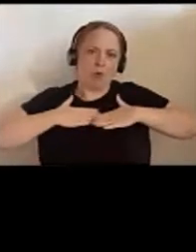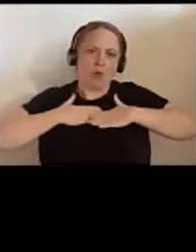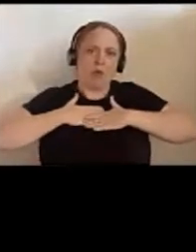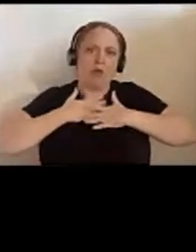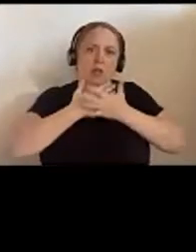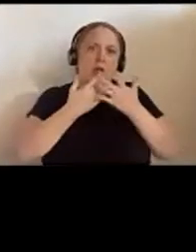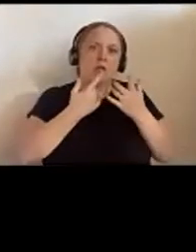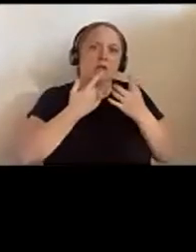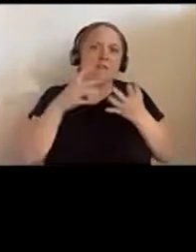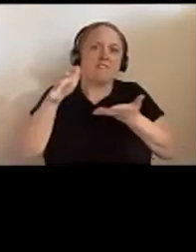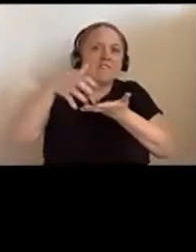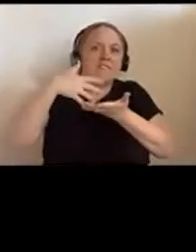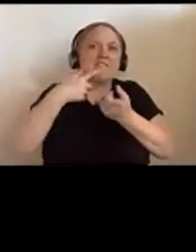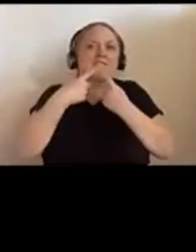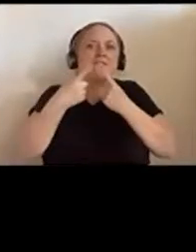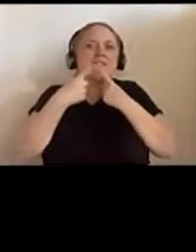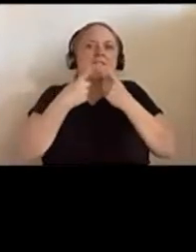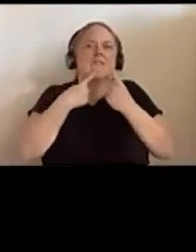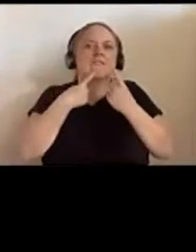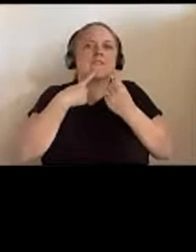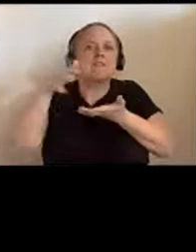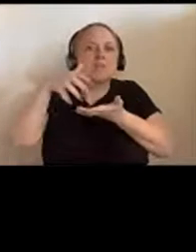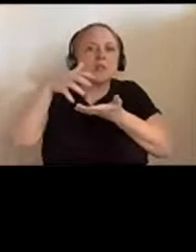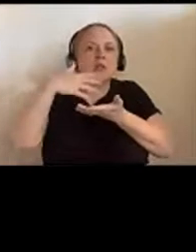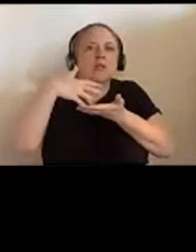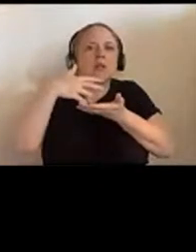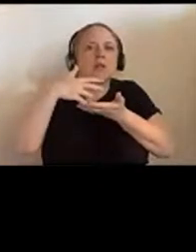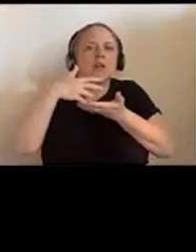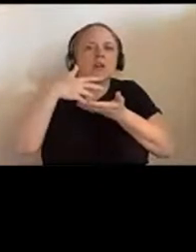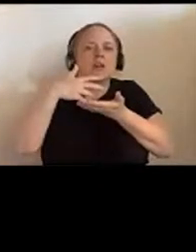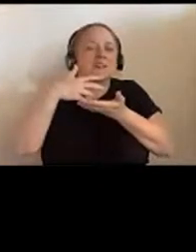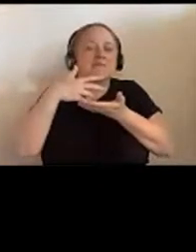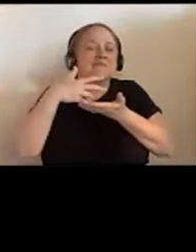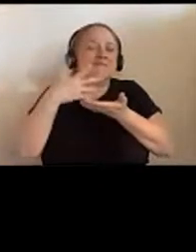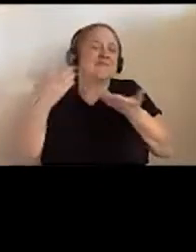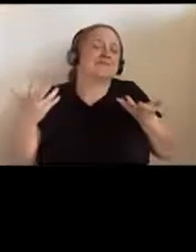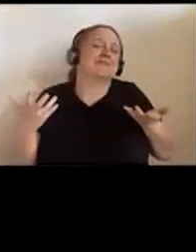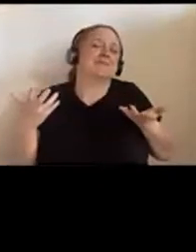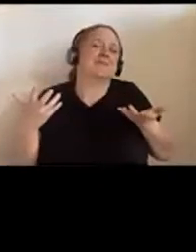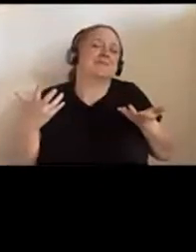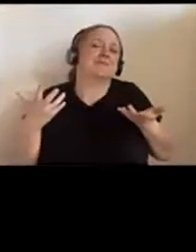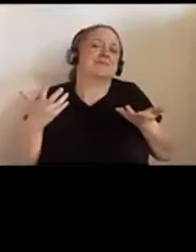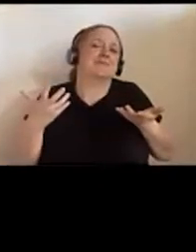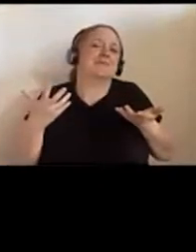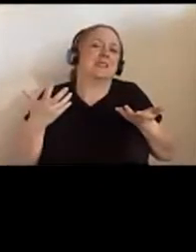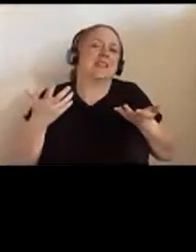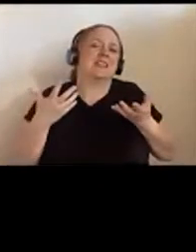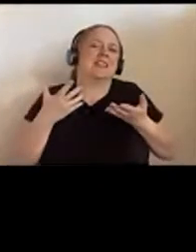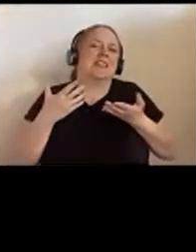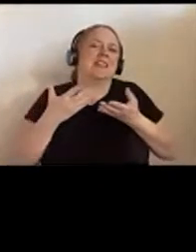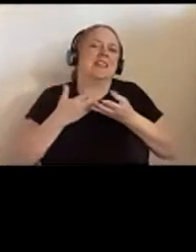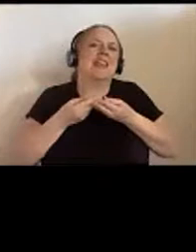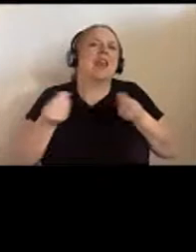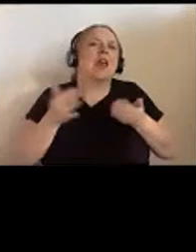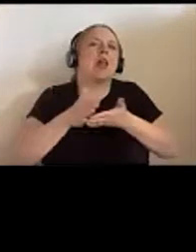as you accumulate, it doesn't make any marks towards rectifying, healing, coming to terms